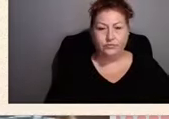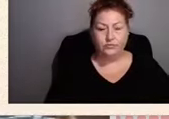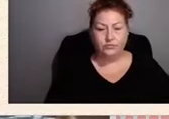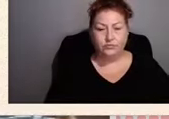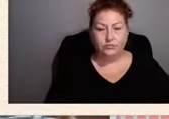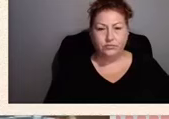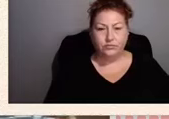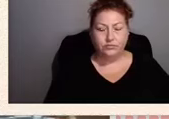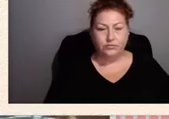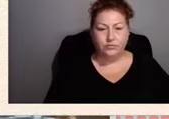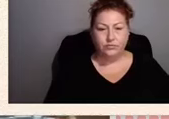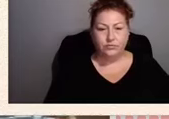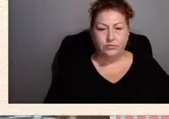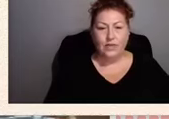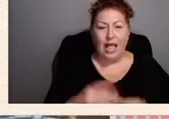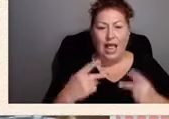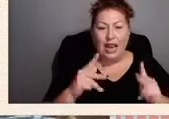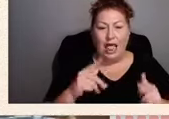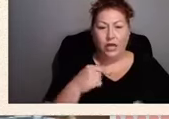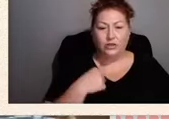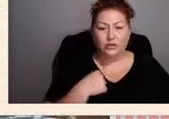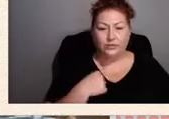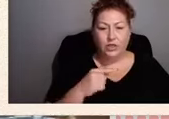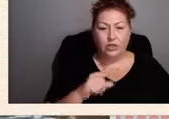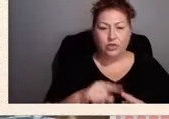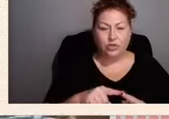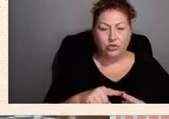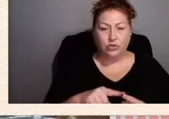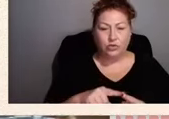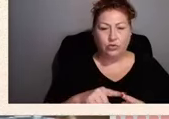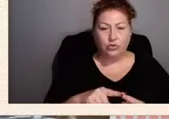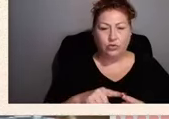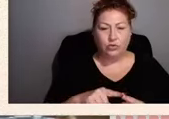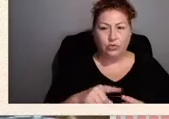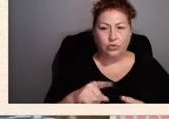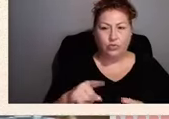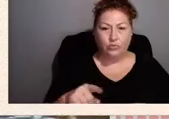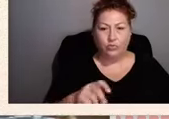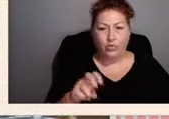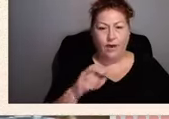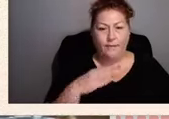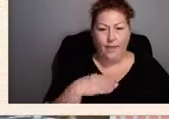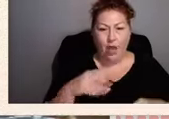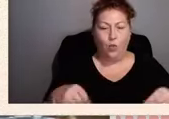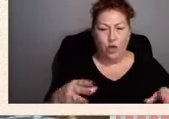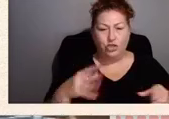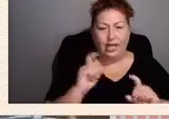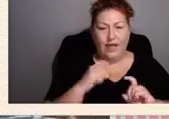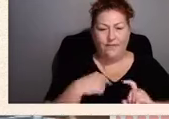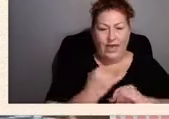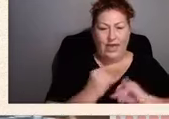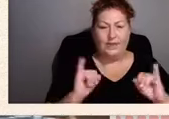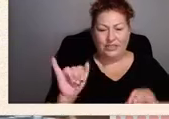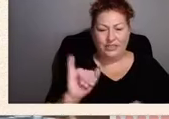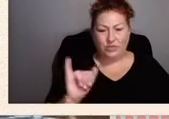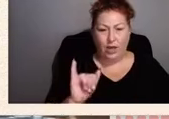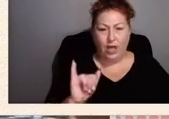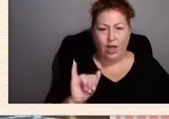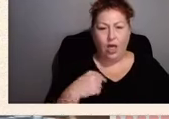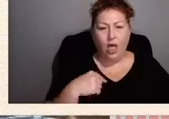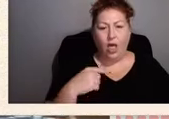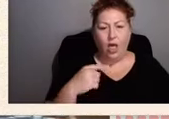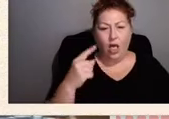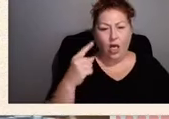It allowed me to draw from my wheelchair and gave me independence as well. I thought my sidewalk